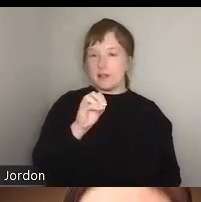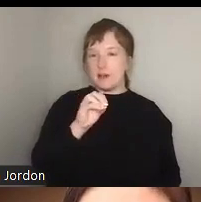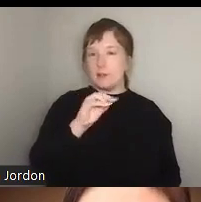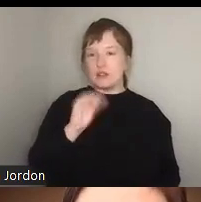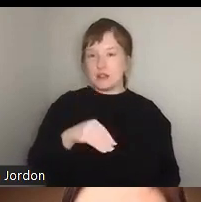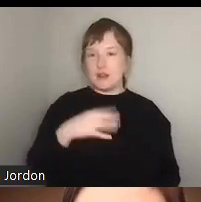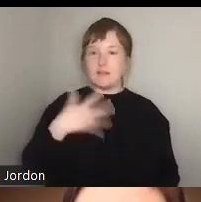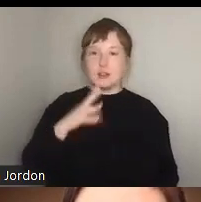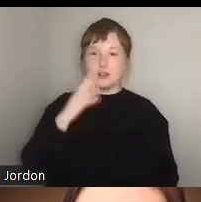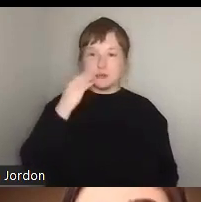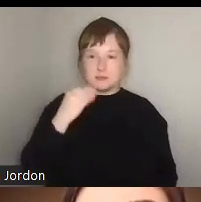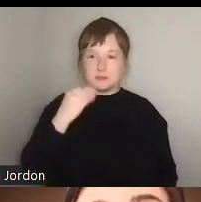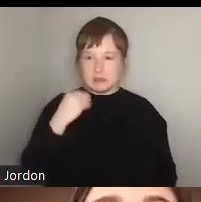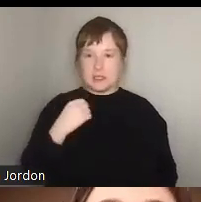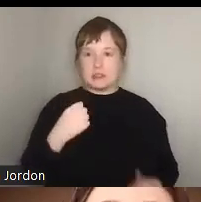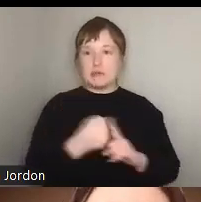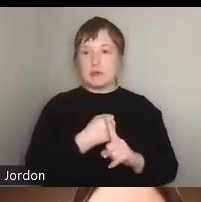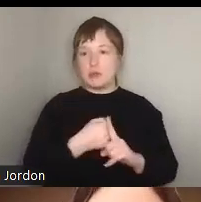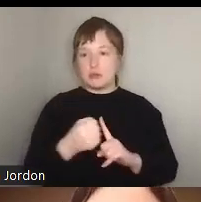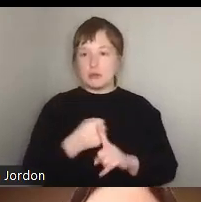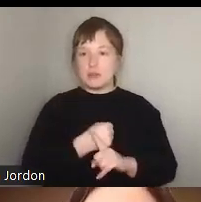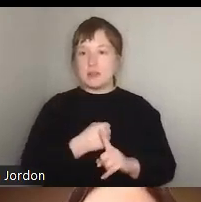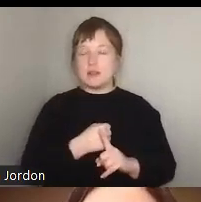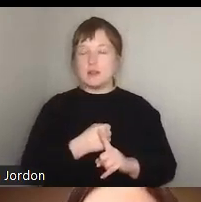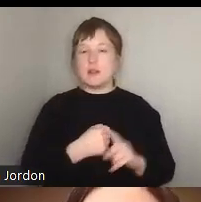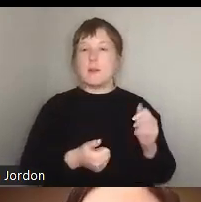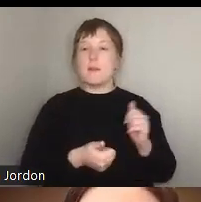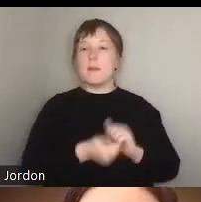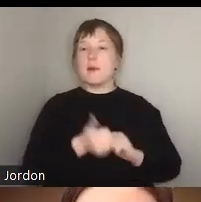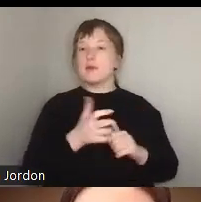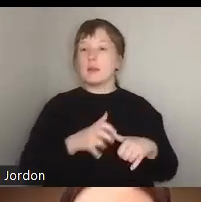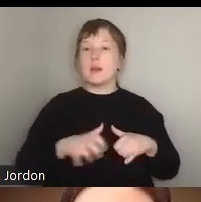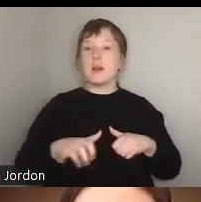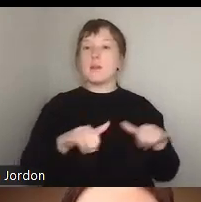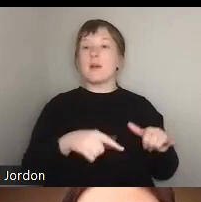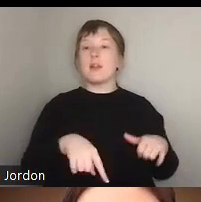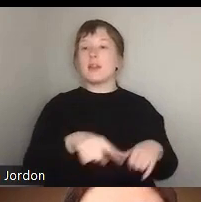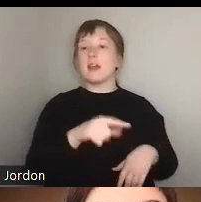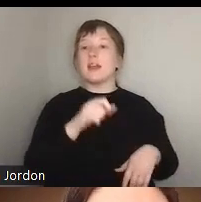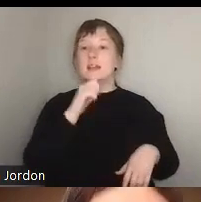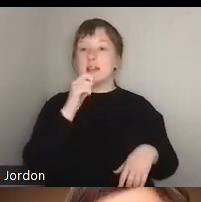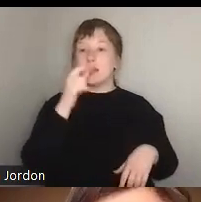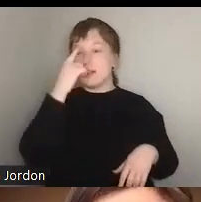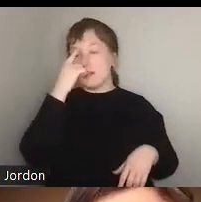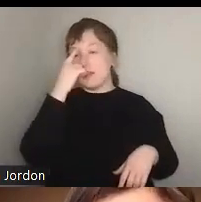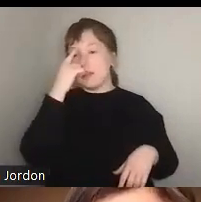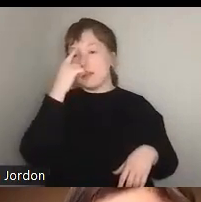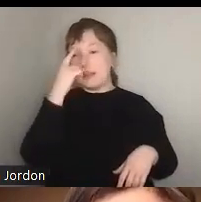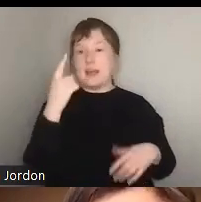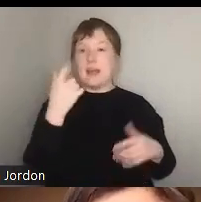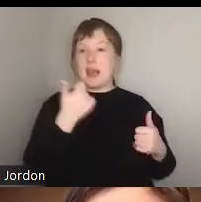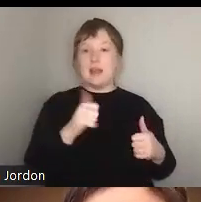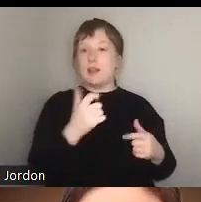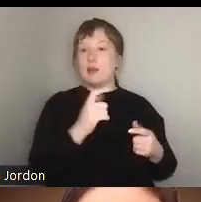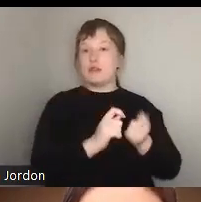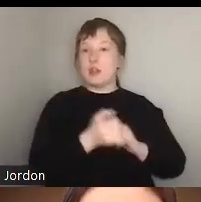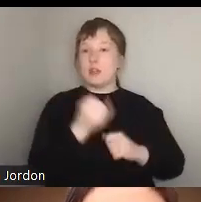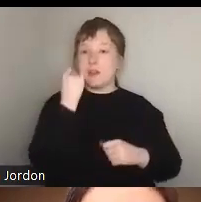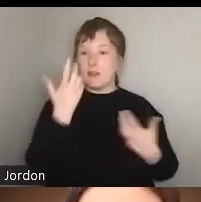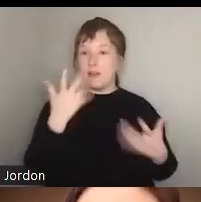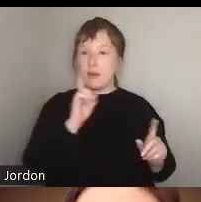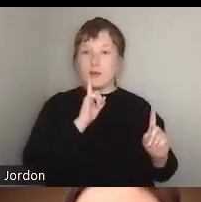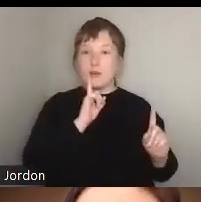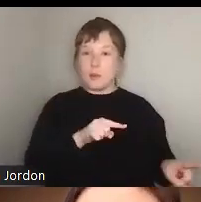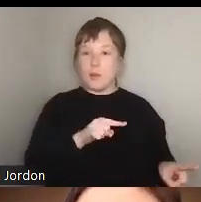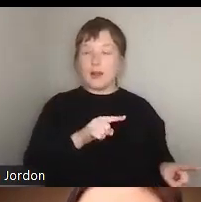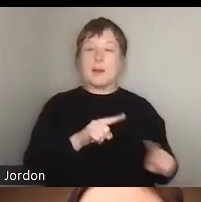experienced abuse. And the most common reason there was that they said they didn't believe something would happen if they did report. And the sad thing